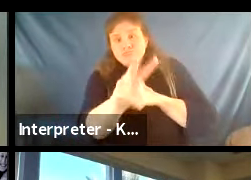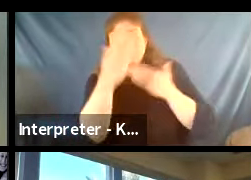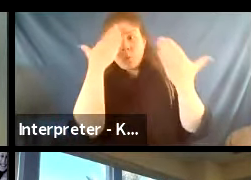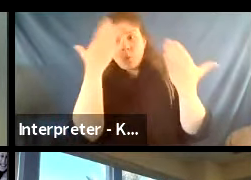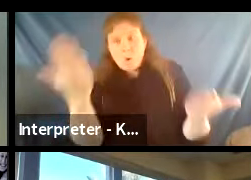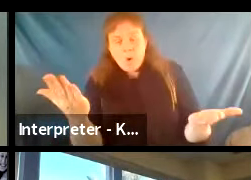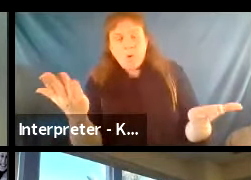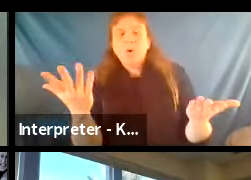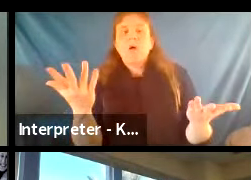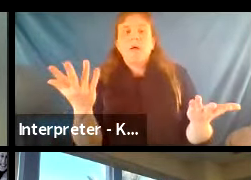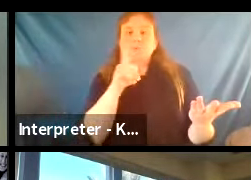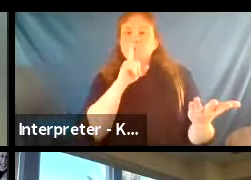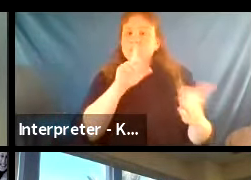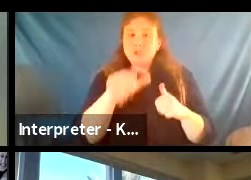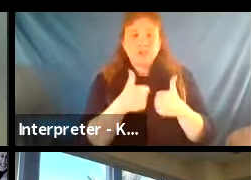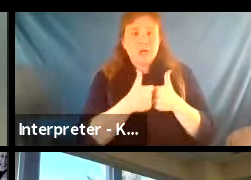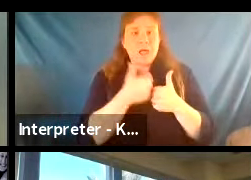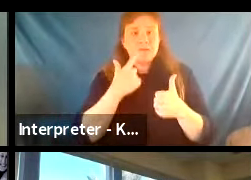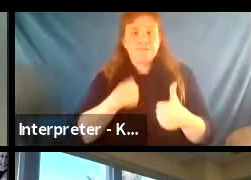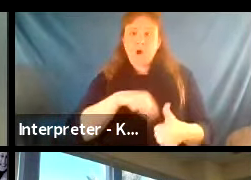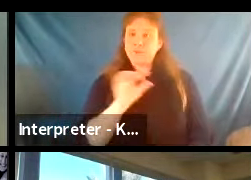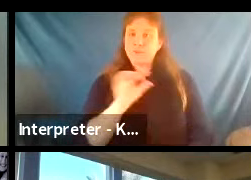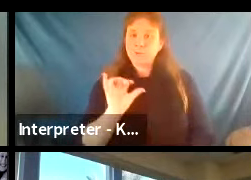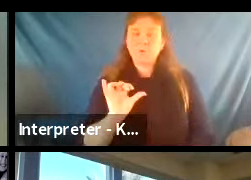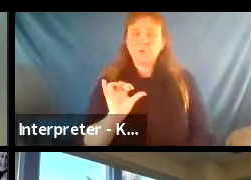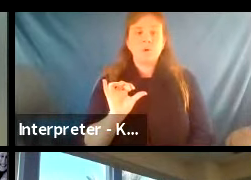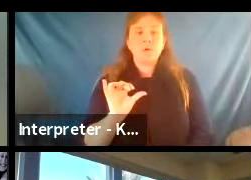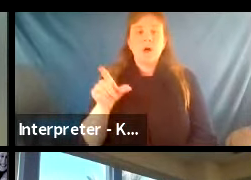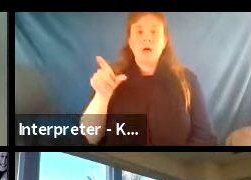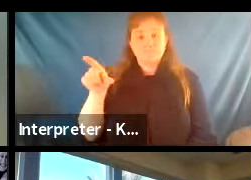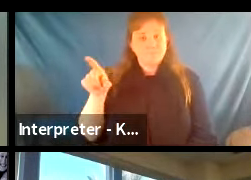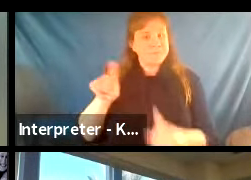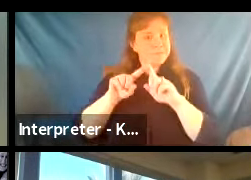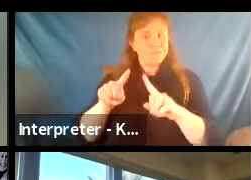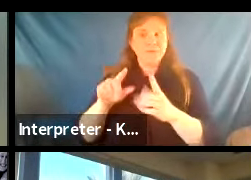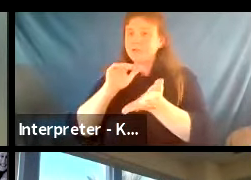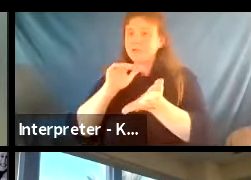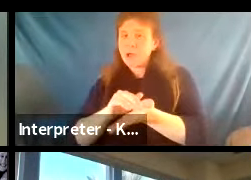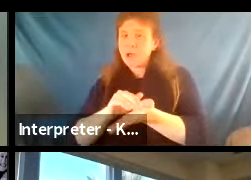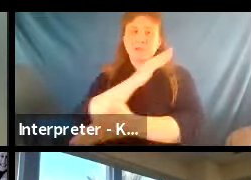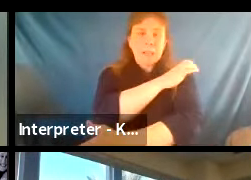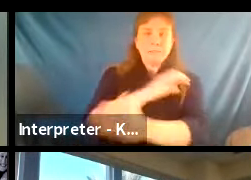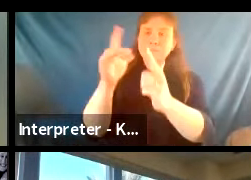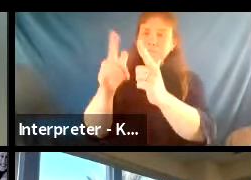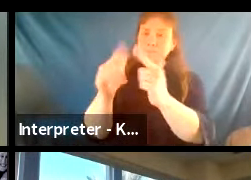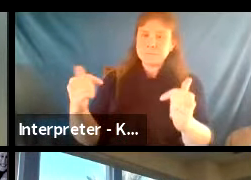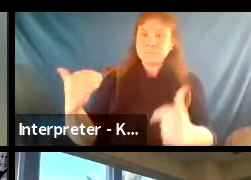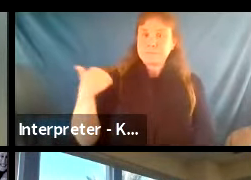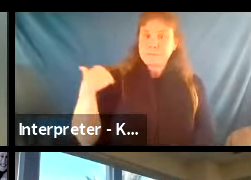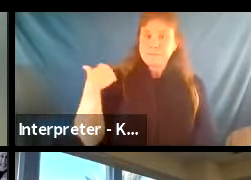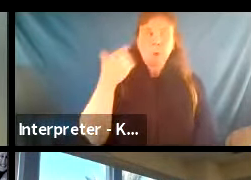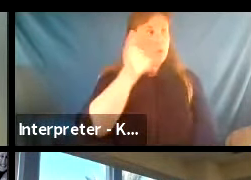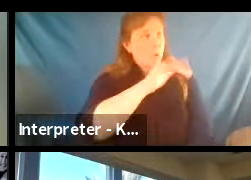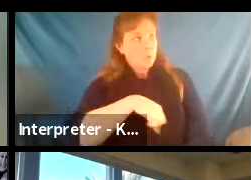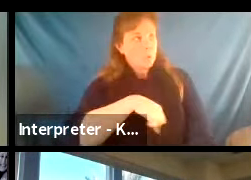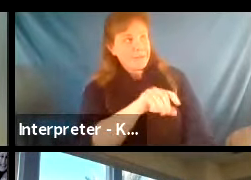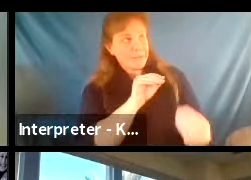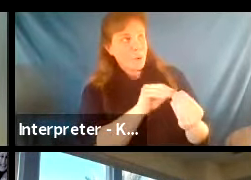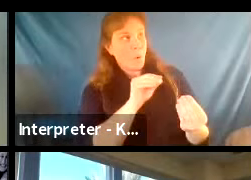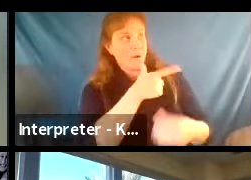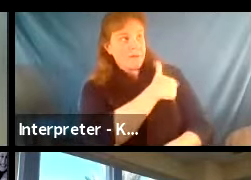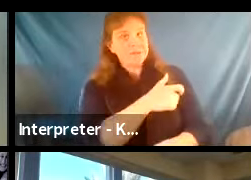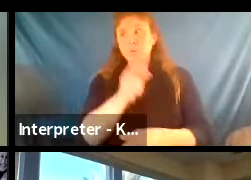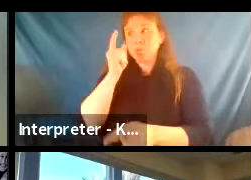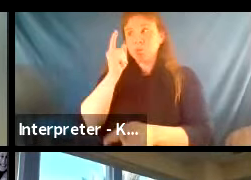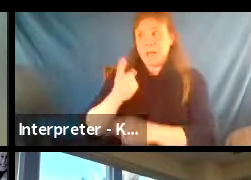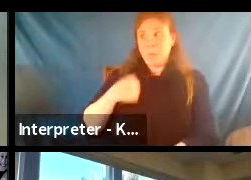I know that this is, the providers keep asking us as well, we need more vaccine, and, we need more vaccine. It's true. And